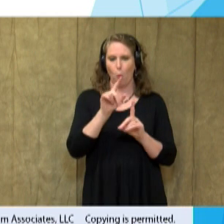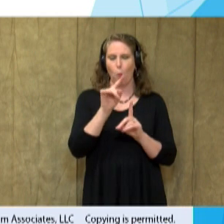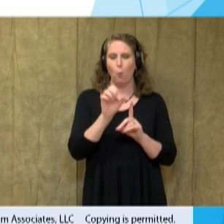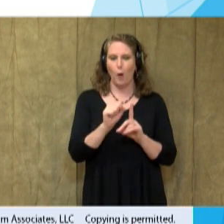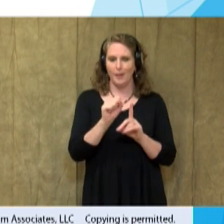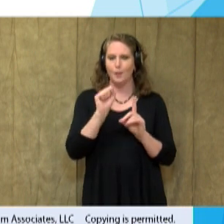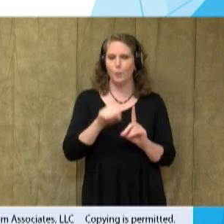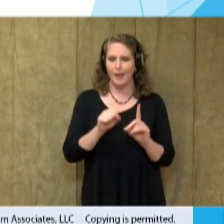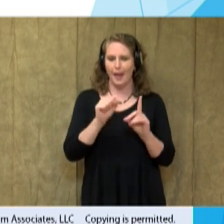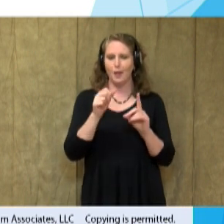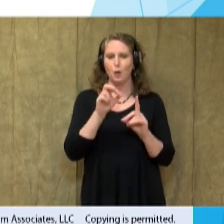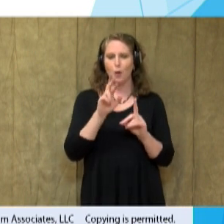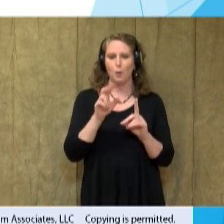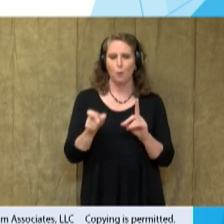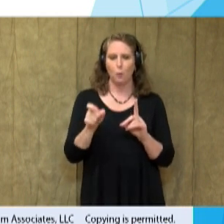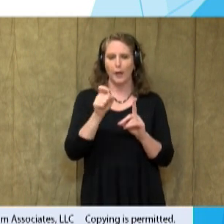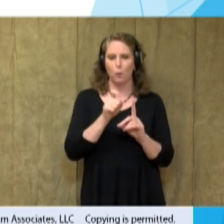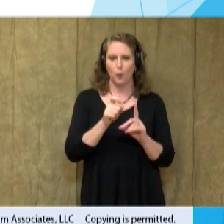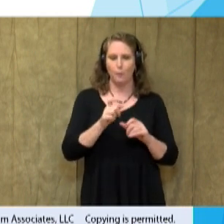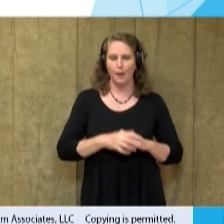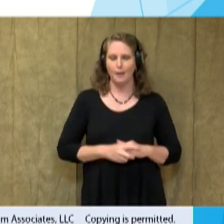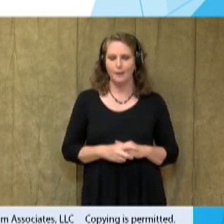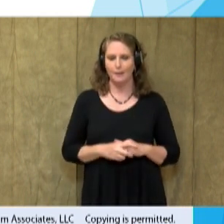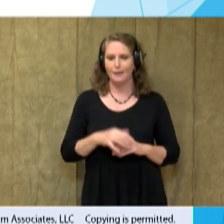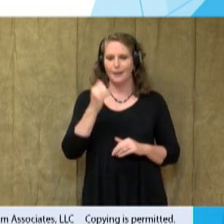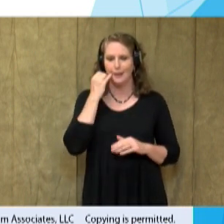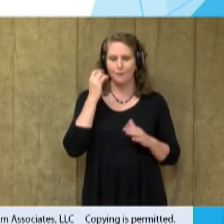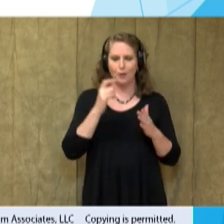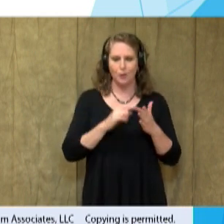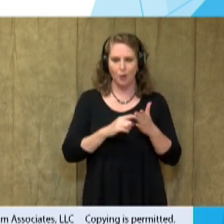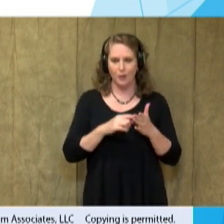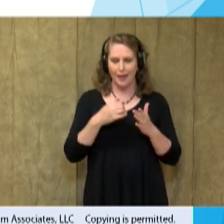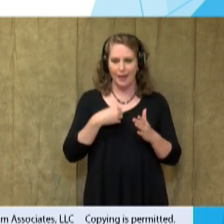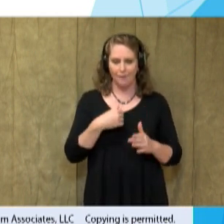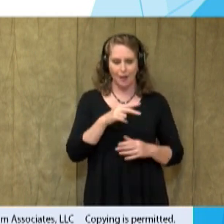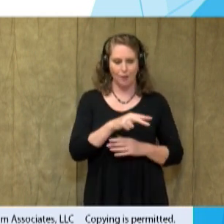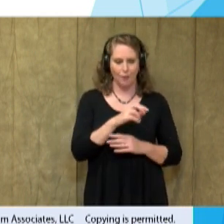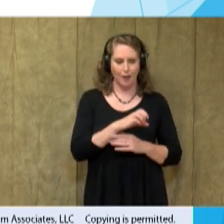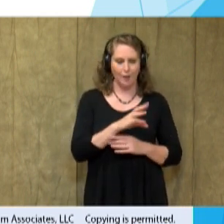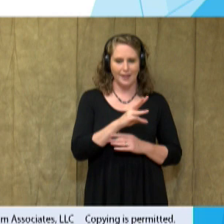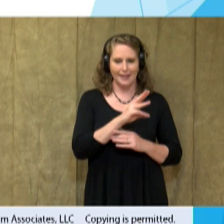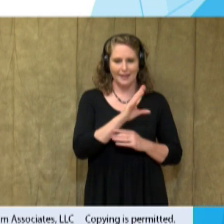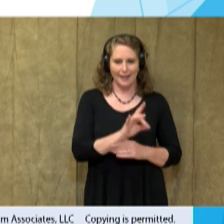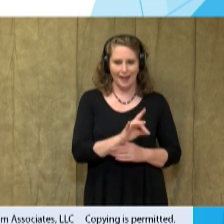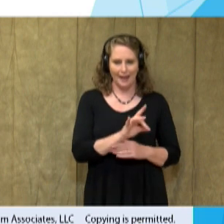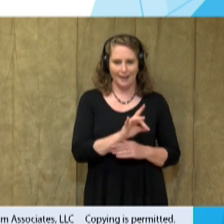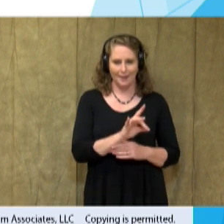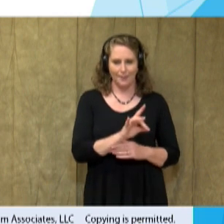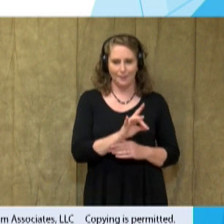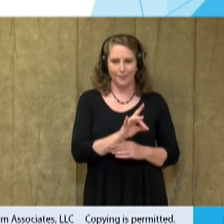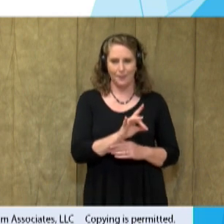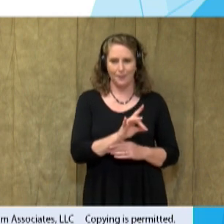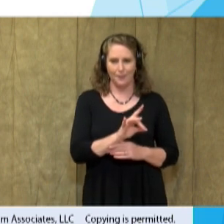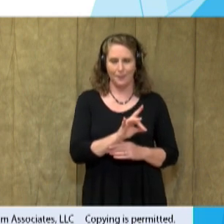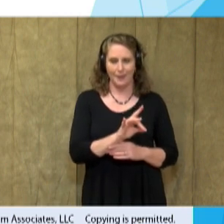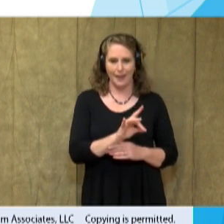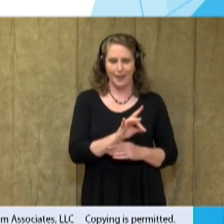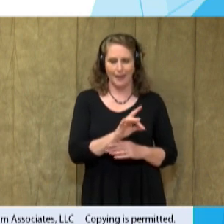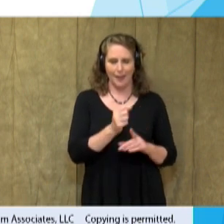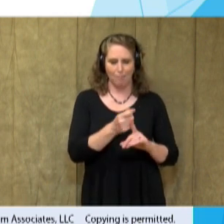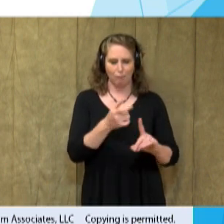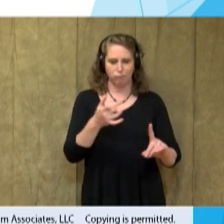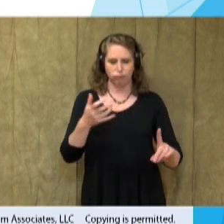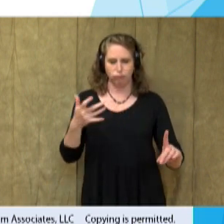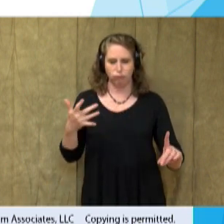to be able to regroup. So if you notice down here we have 368. They broke that